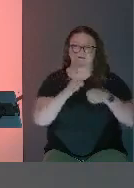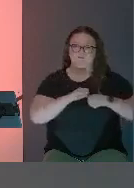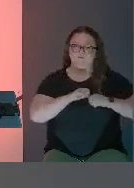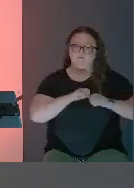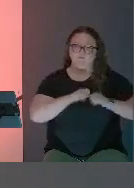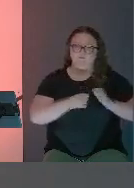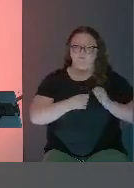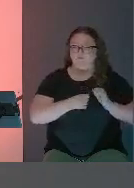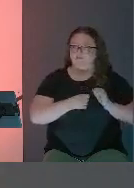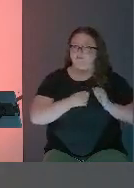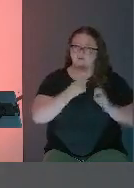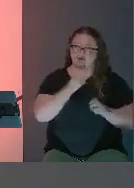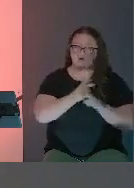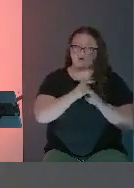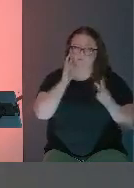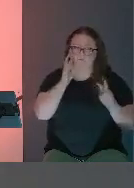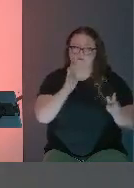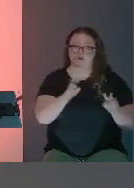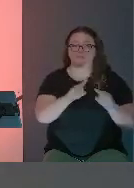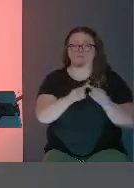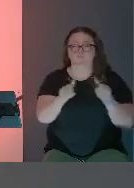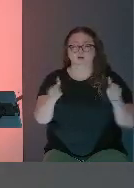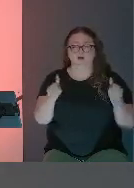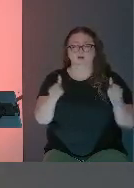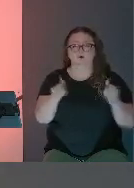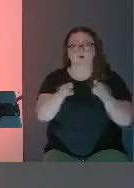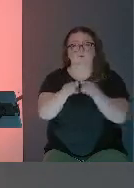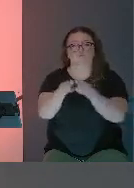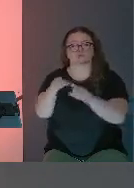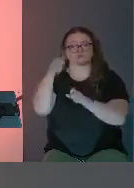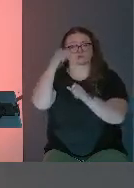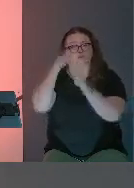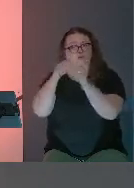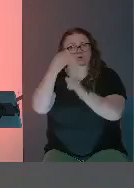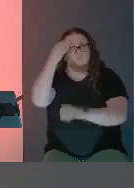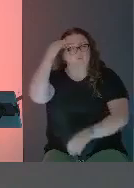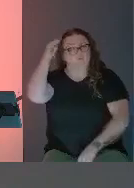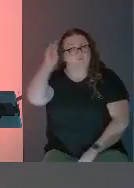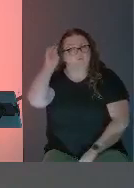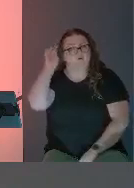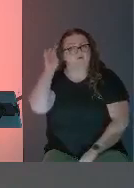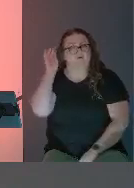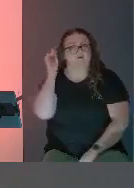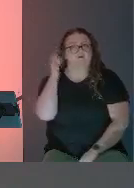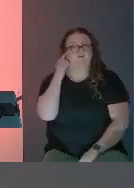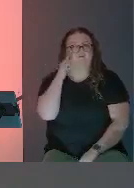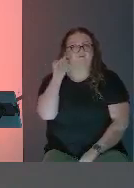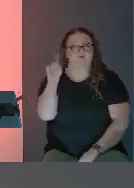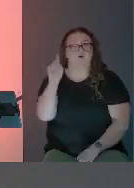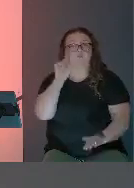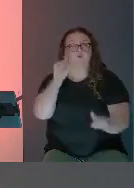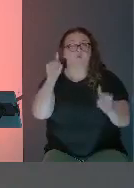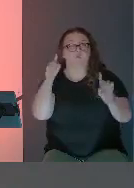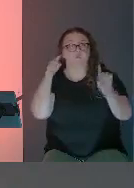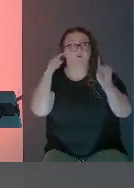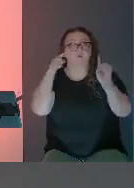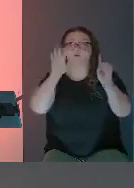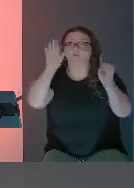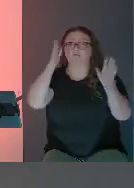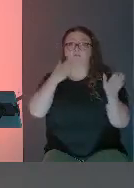also mindful of the fact that in order for things to happen and to play out the way they're going to play out and are playing